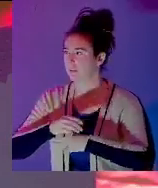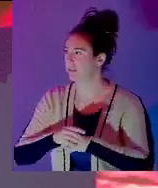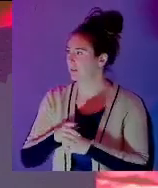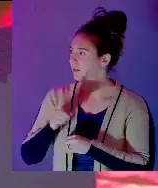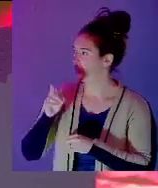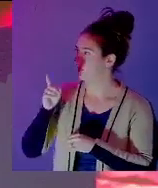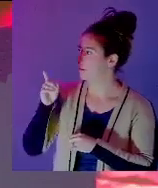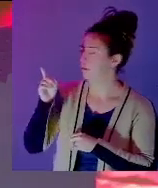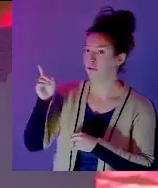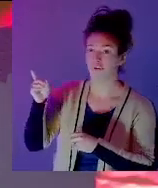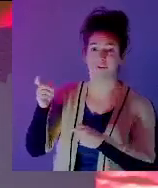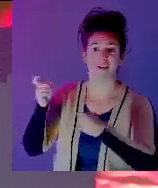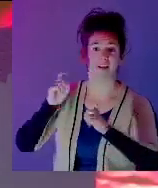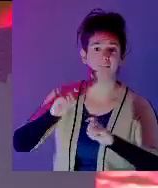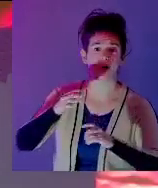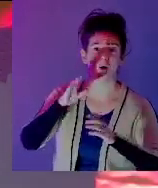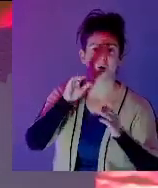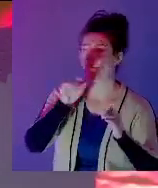To start this over.